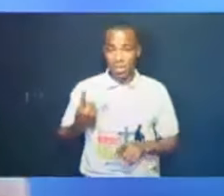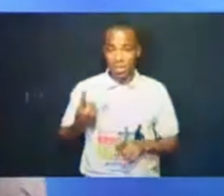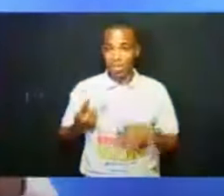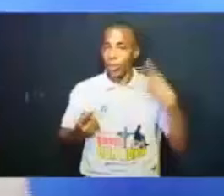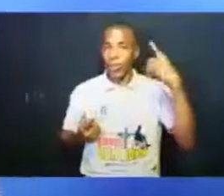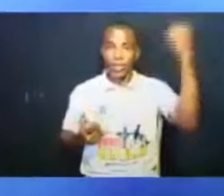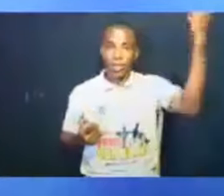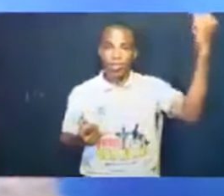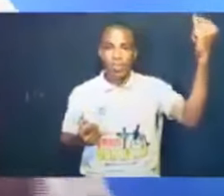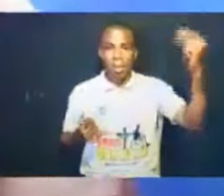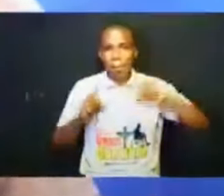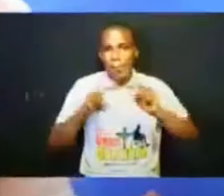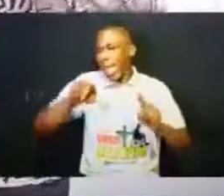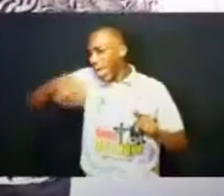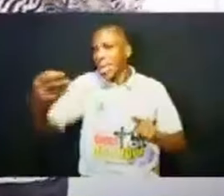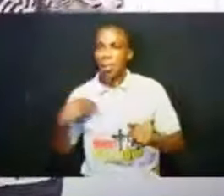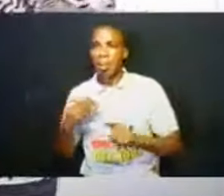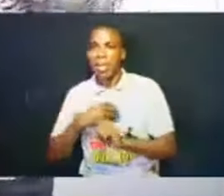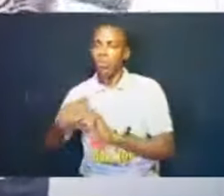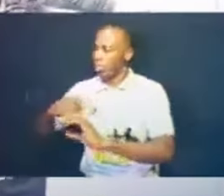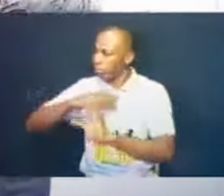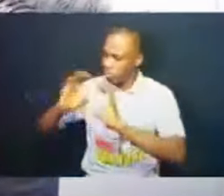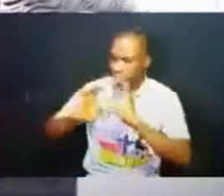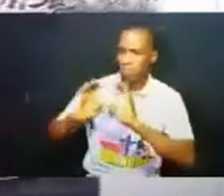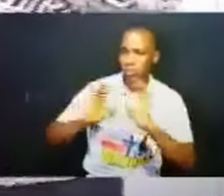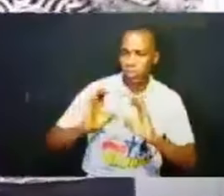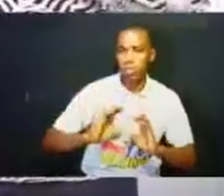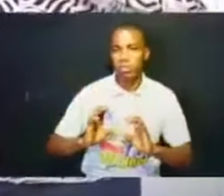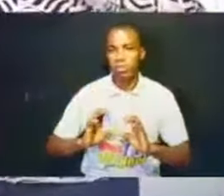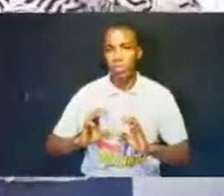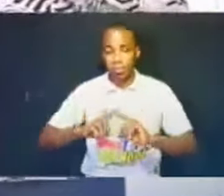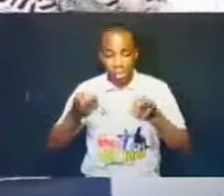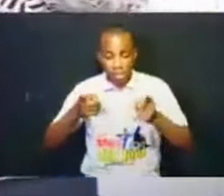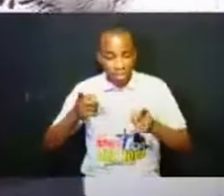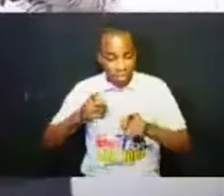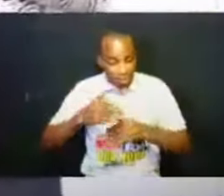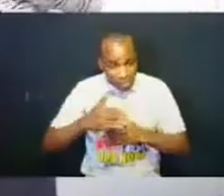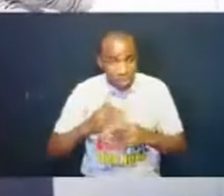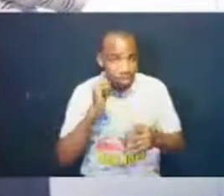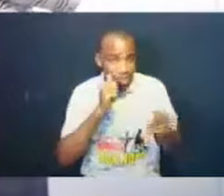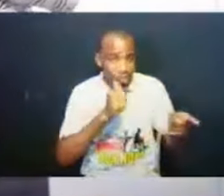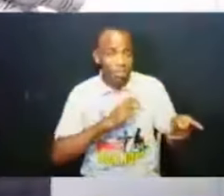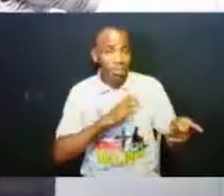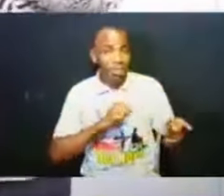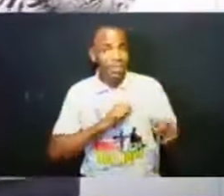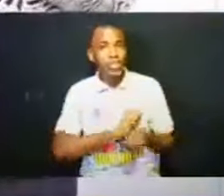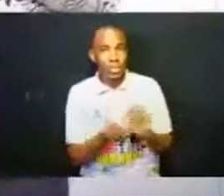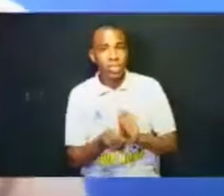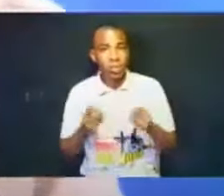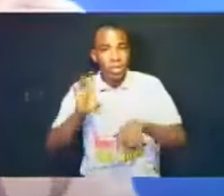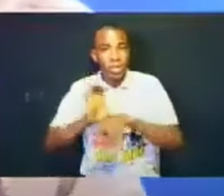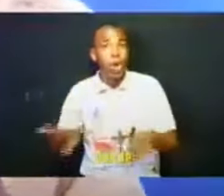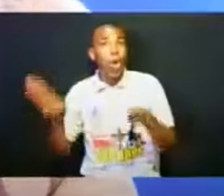Otherwise, we were always chatting here and there. And then we knew that something was going on. Until I